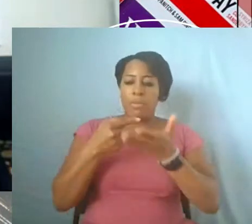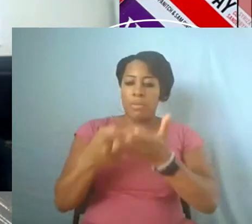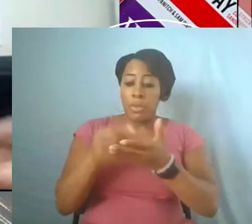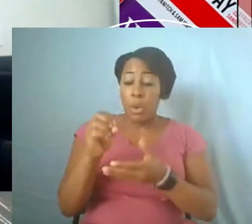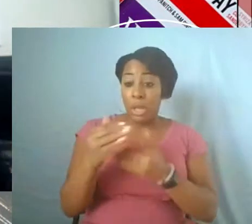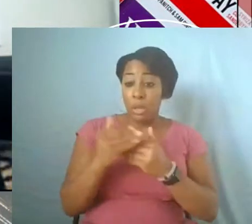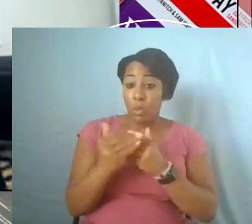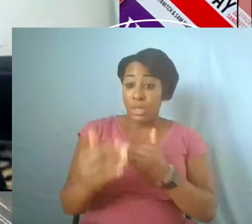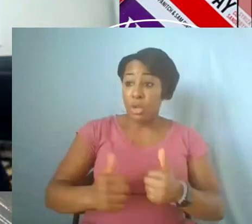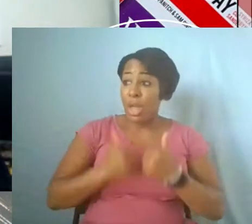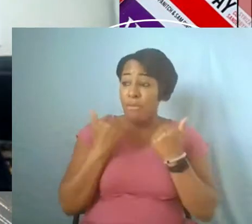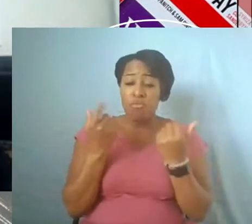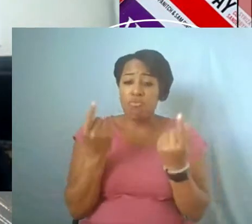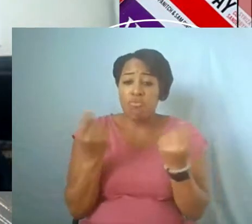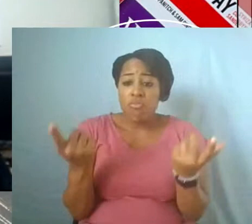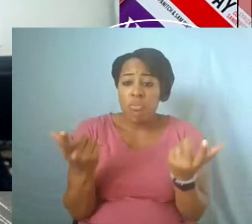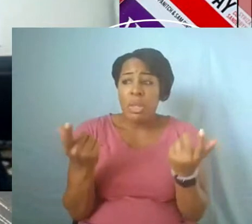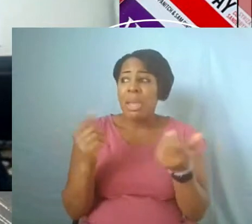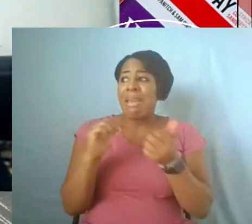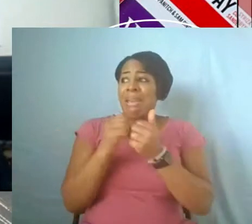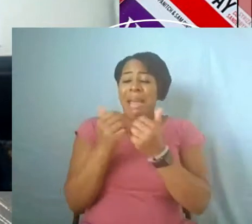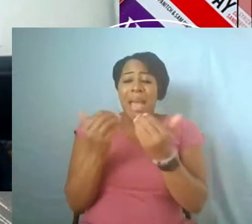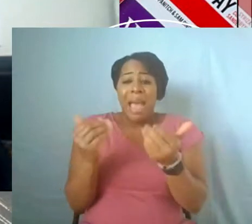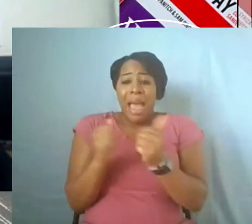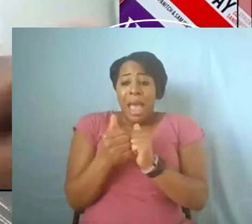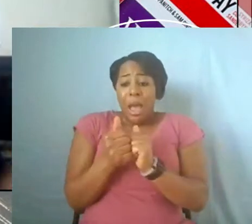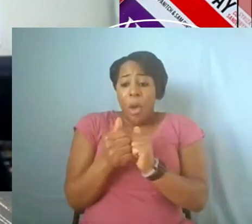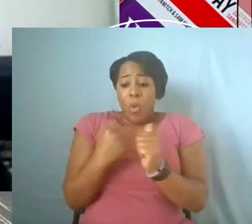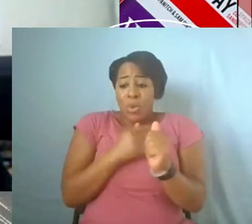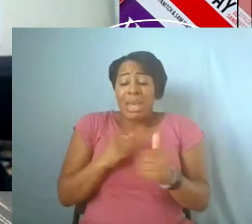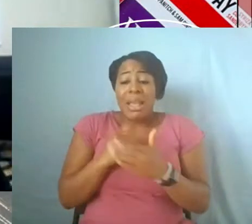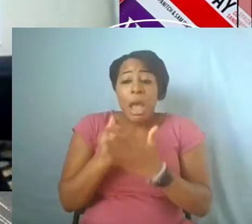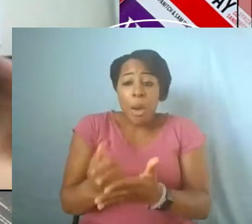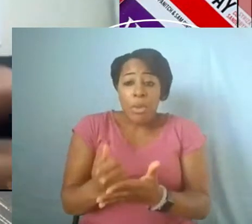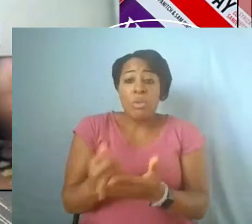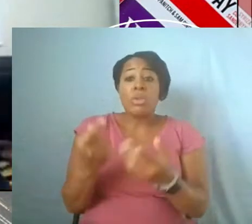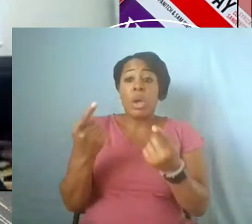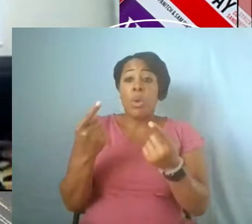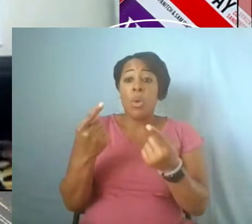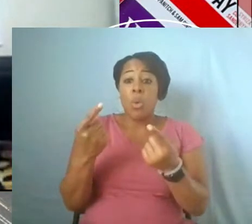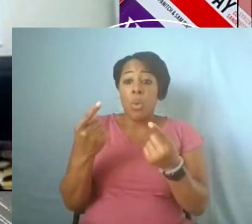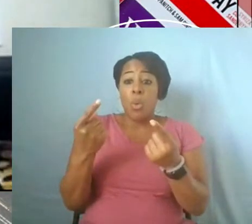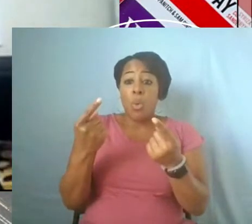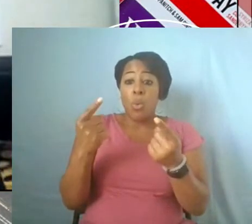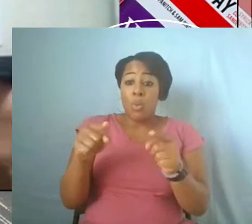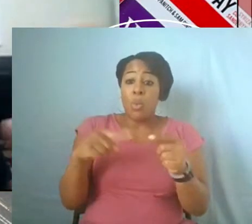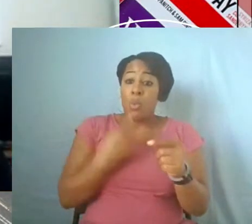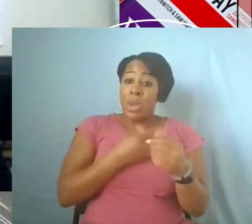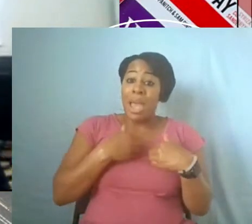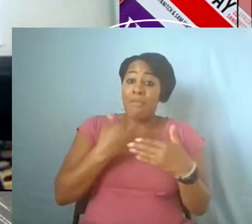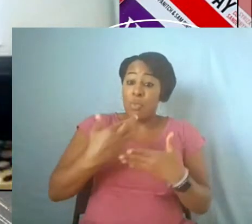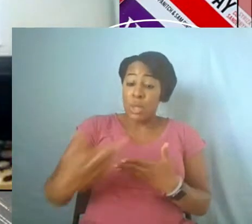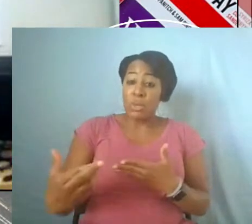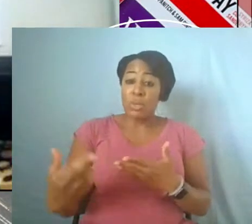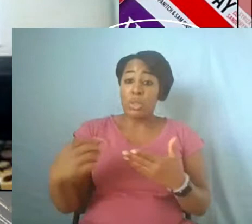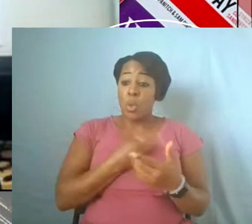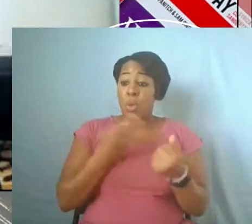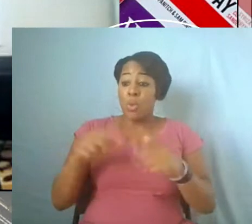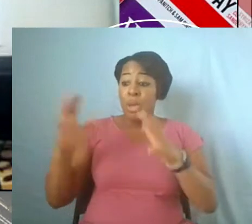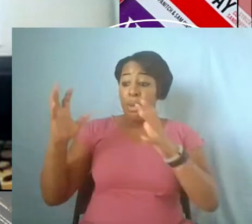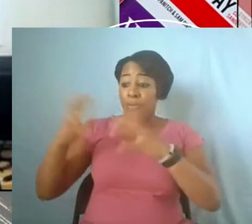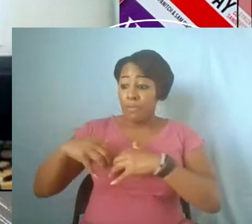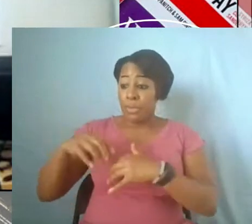your life? And here's how we can help you. And here are the resources that when we defunded the police, they transferred over here, and we're able to help